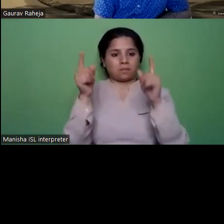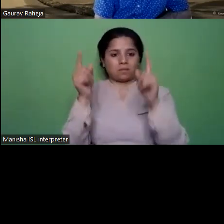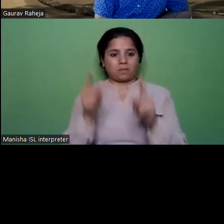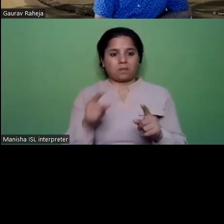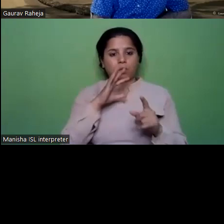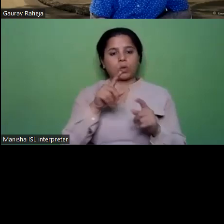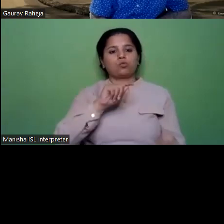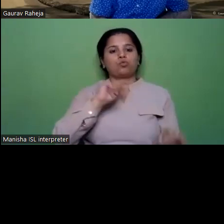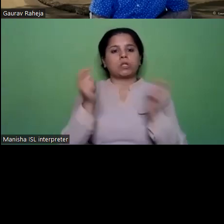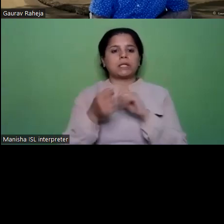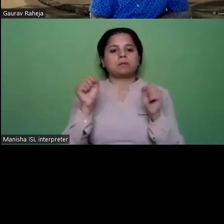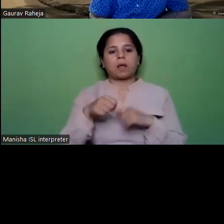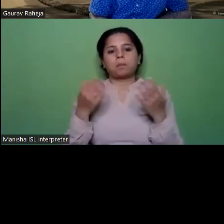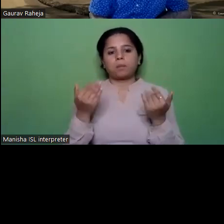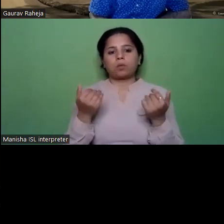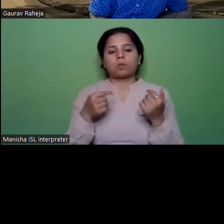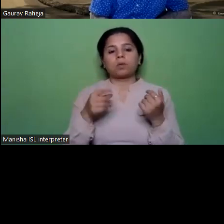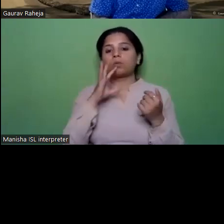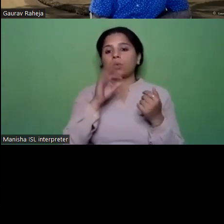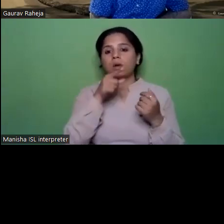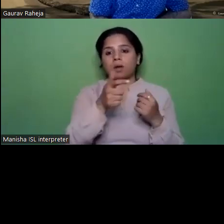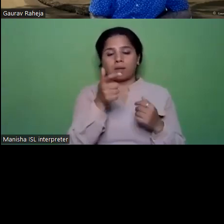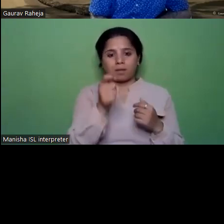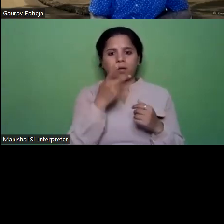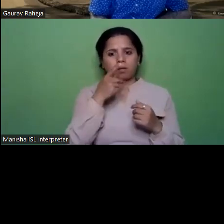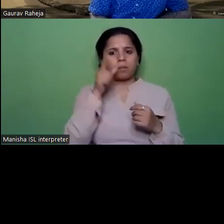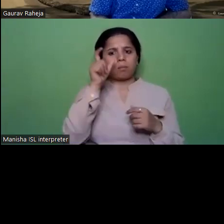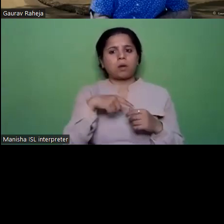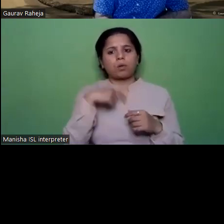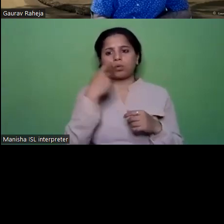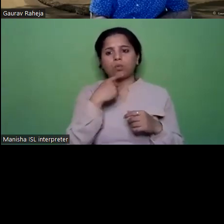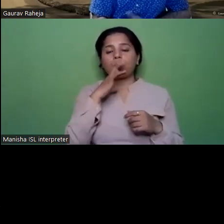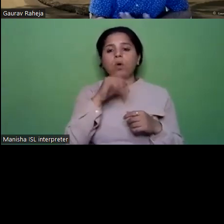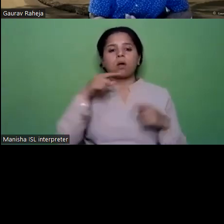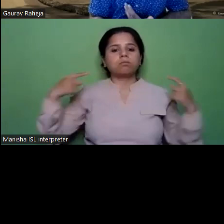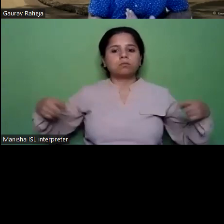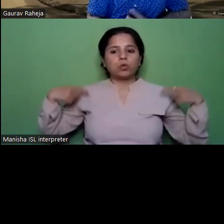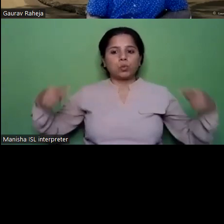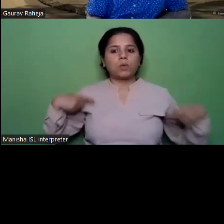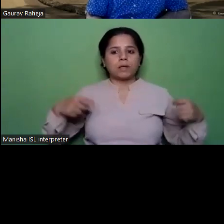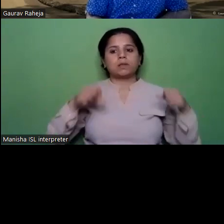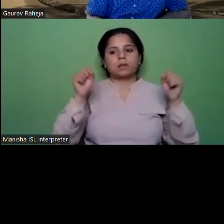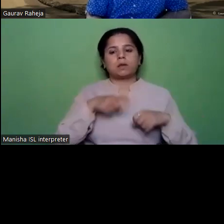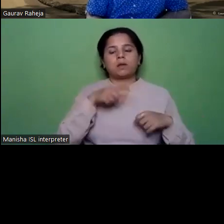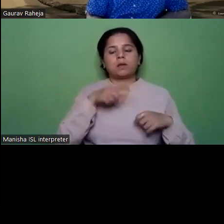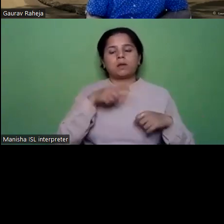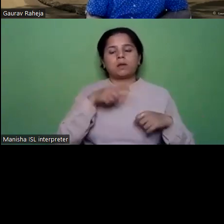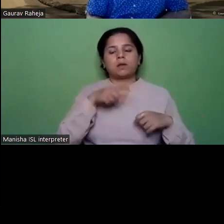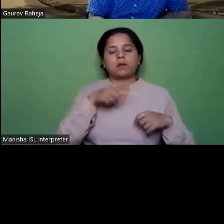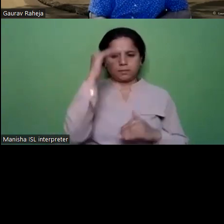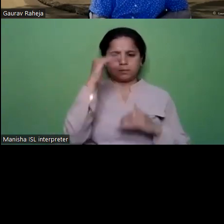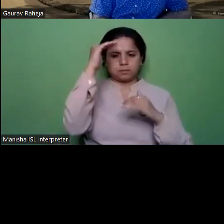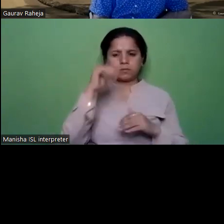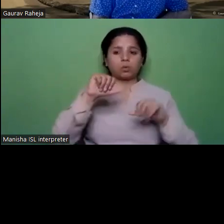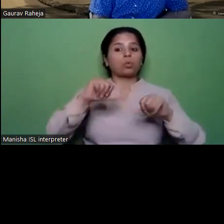changing. So based on which the person who's actually on a wheelchair can adjust his posture